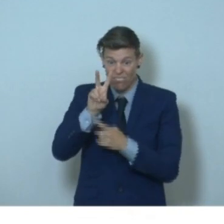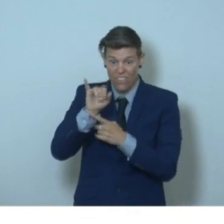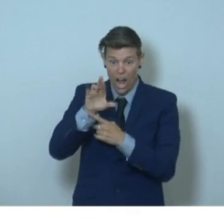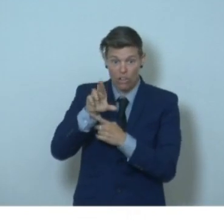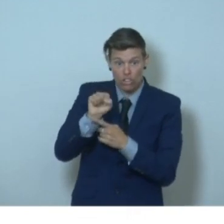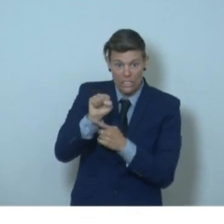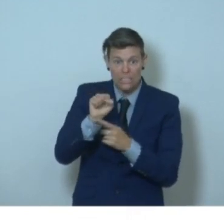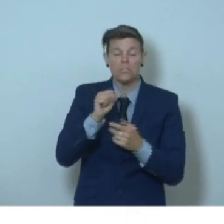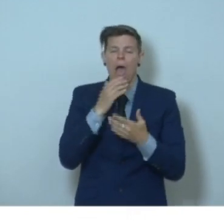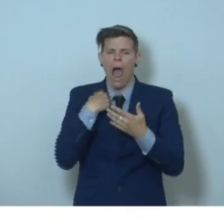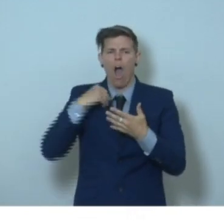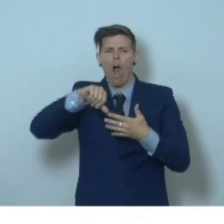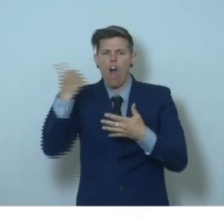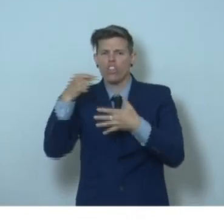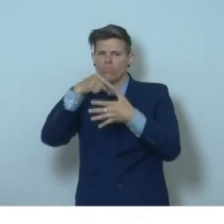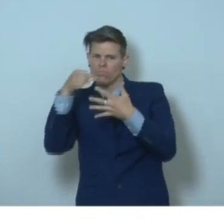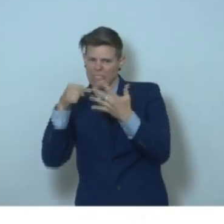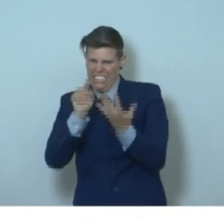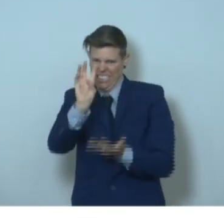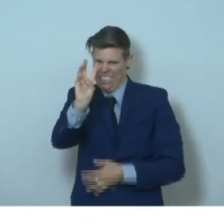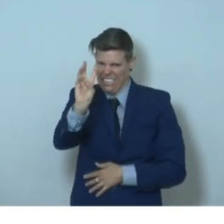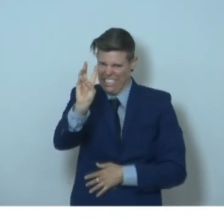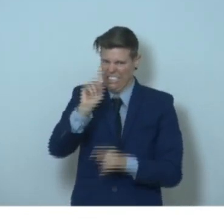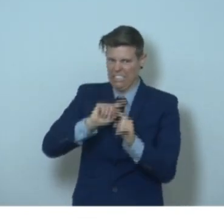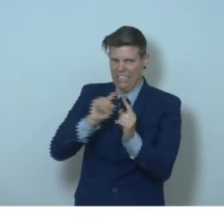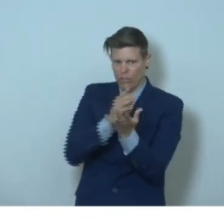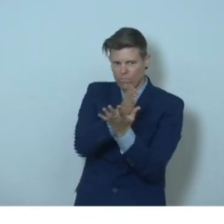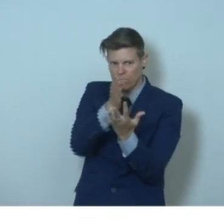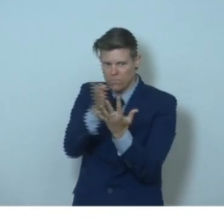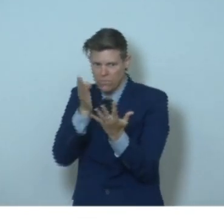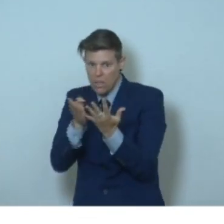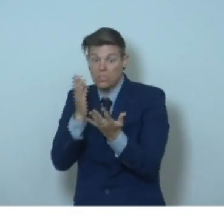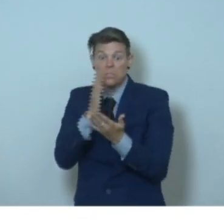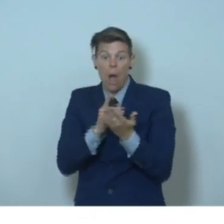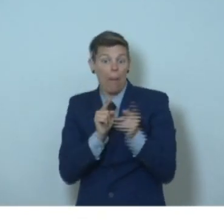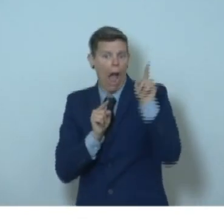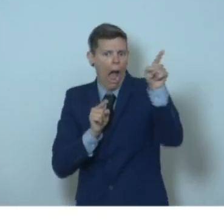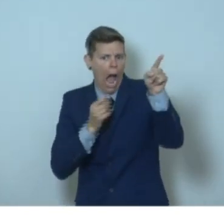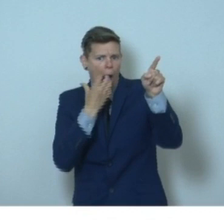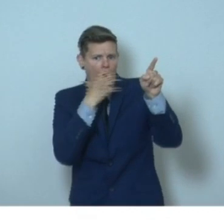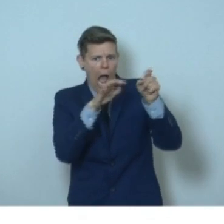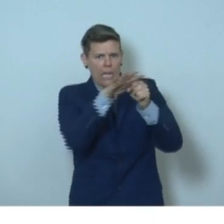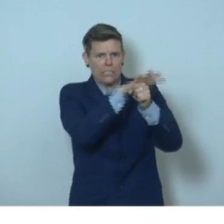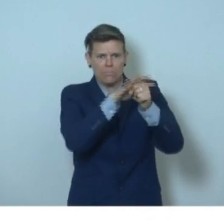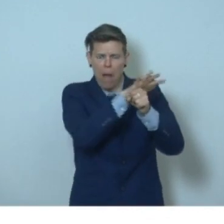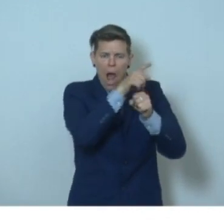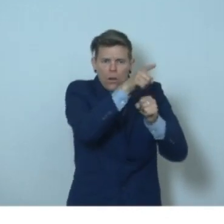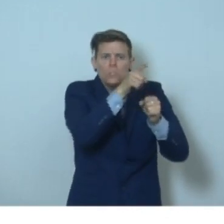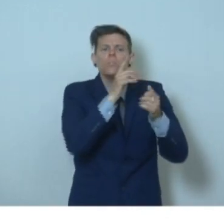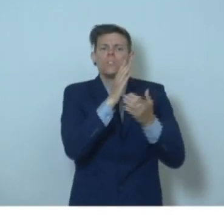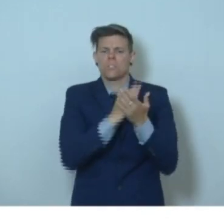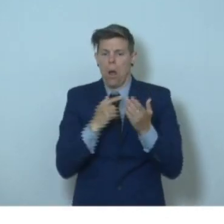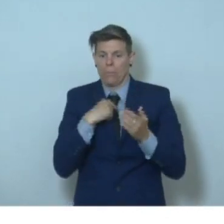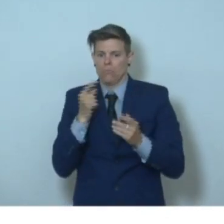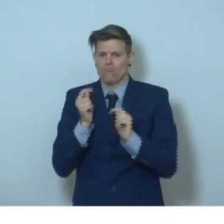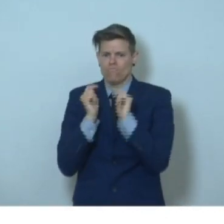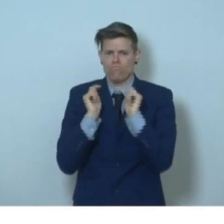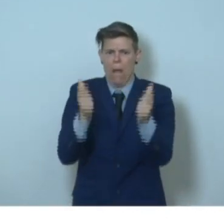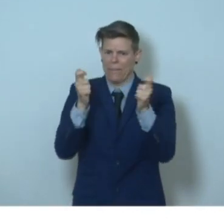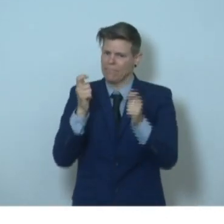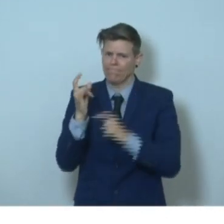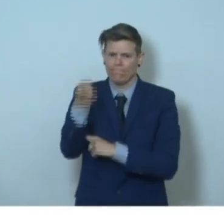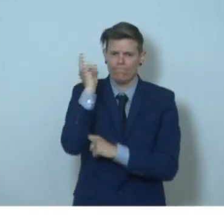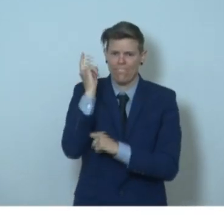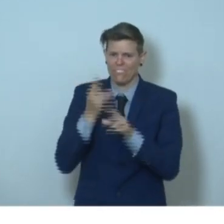areas. We will respond to hotspots, but we also have the rapid response to positive COVID in the workplace. We've been doing this since